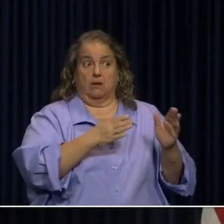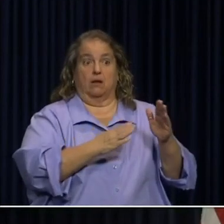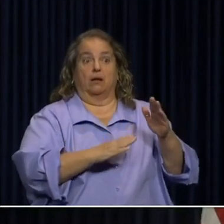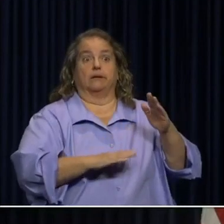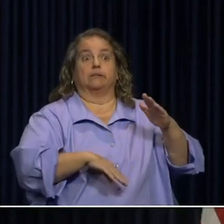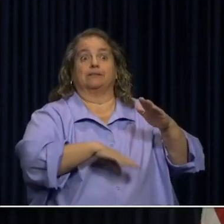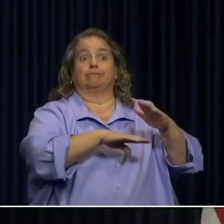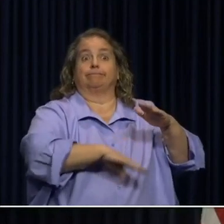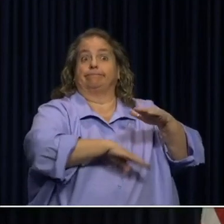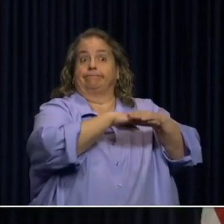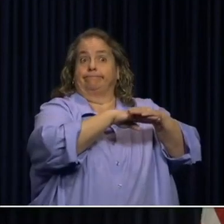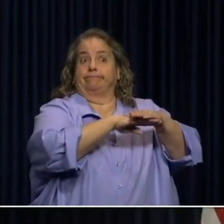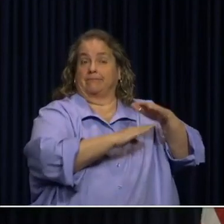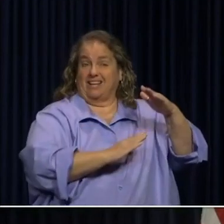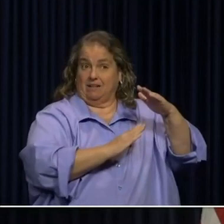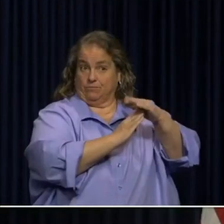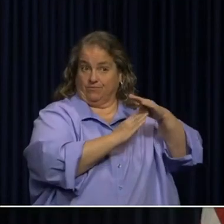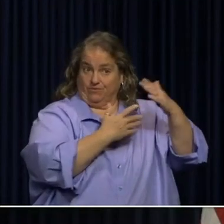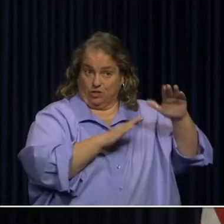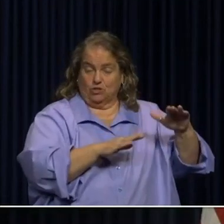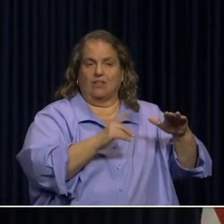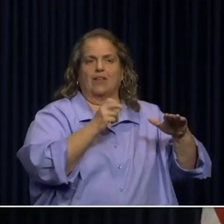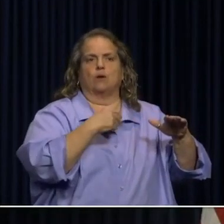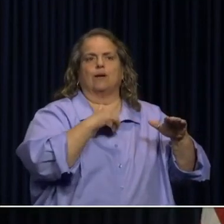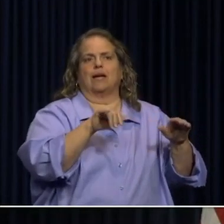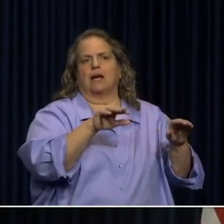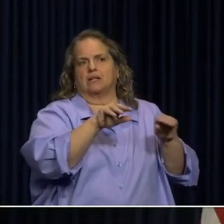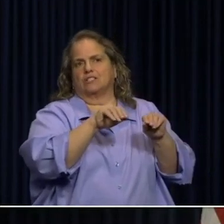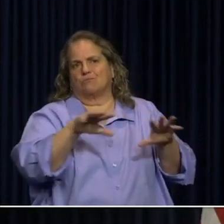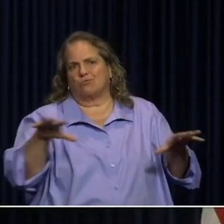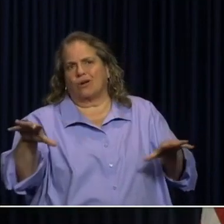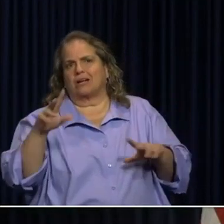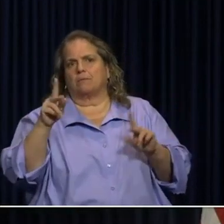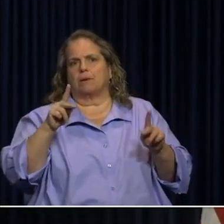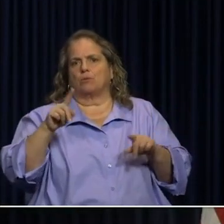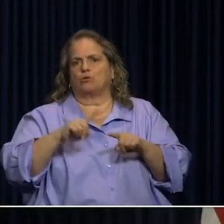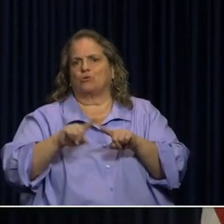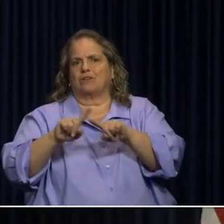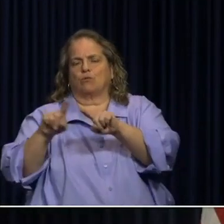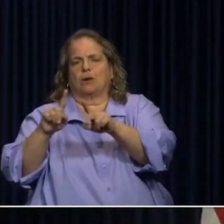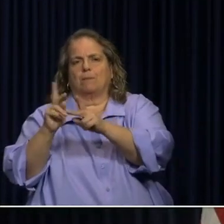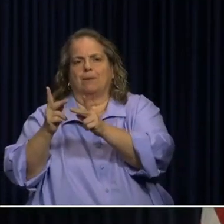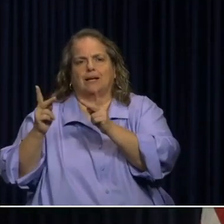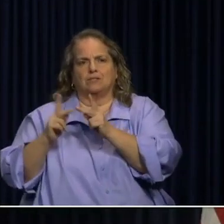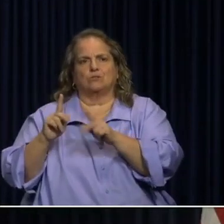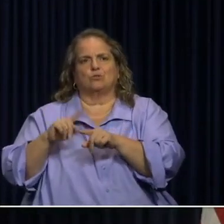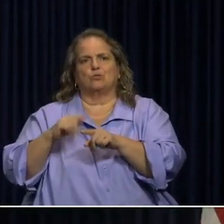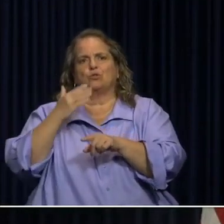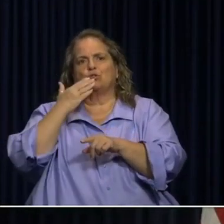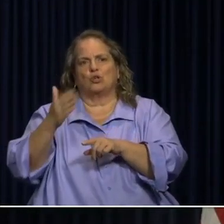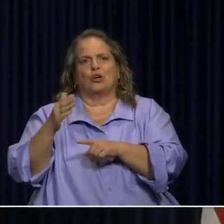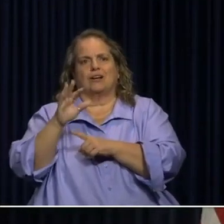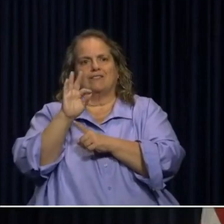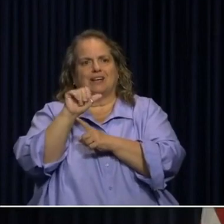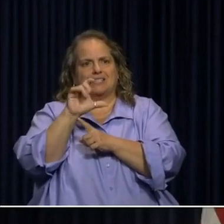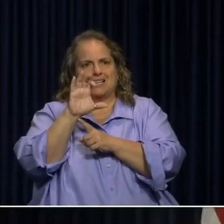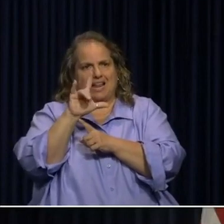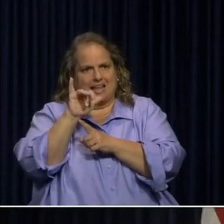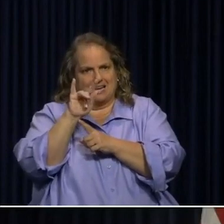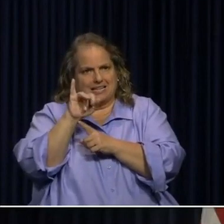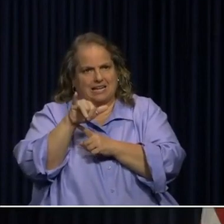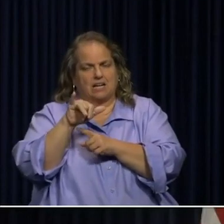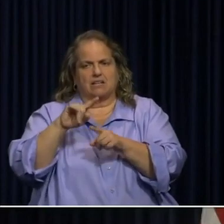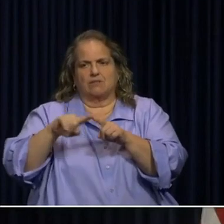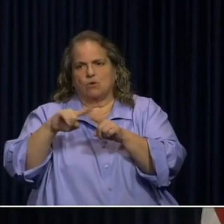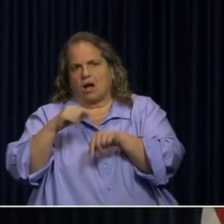a certain capacity, we want to make sure we're also pushing folks out to the good facilities all over the state,